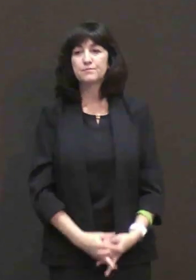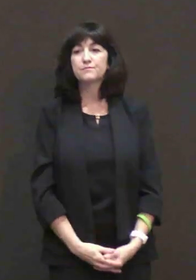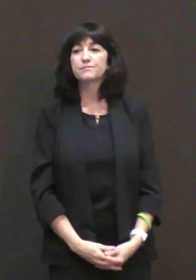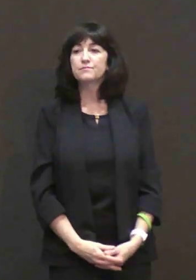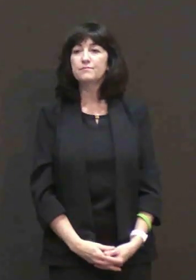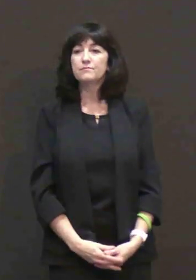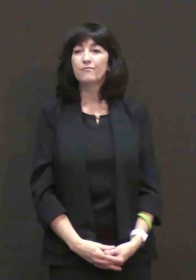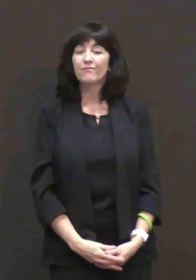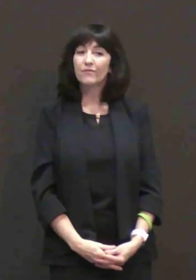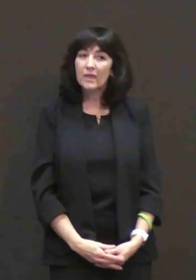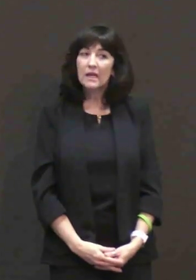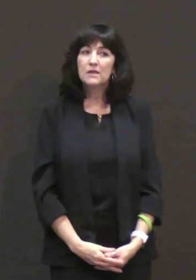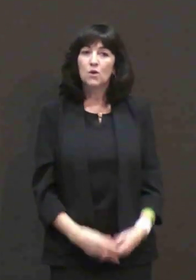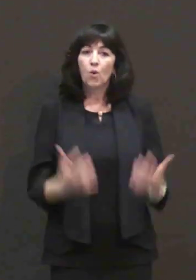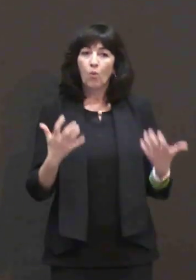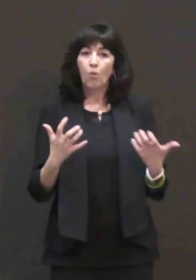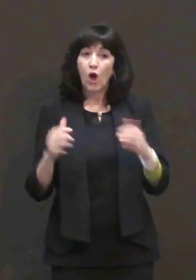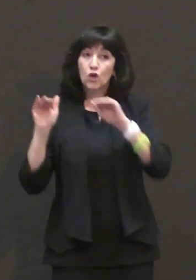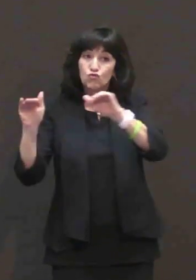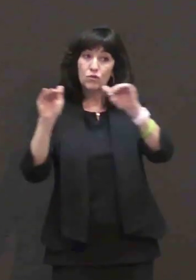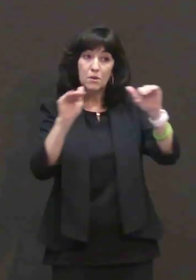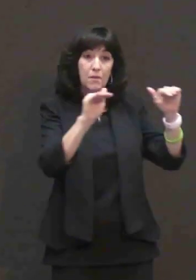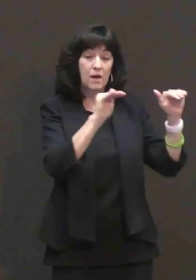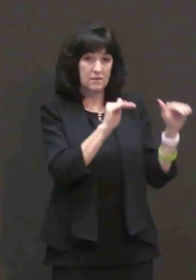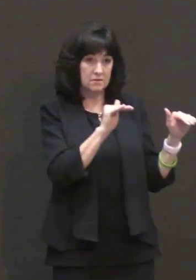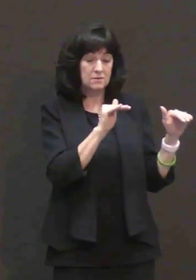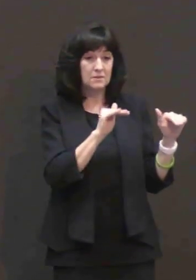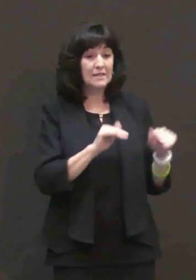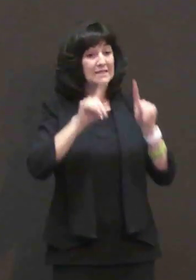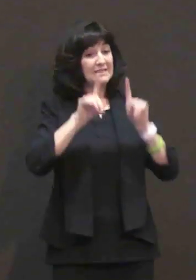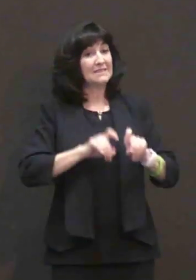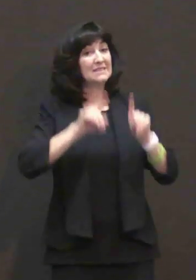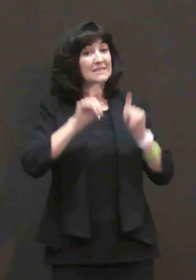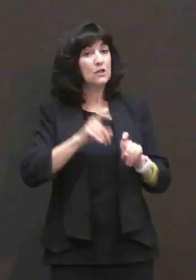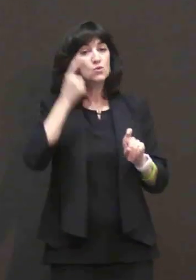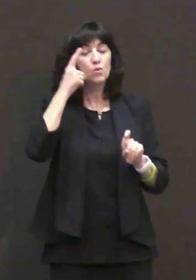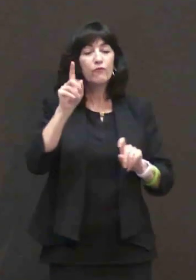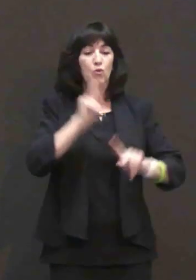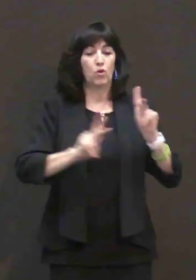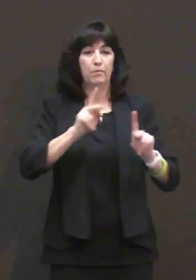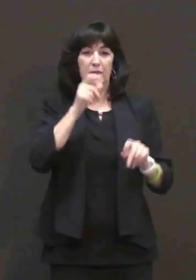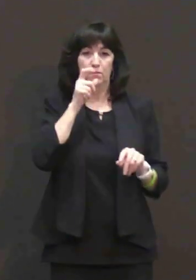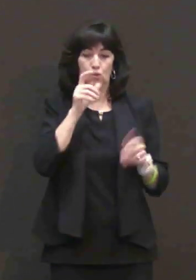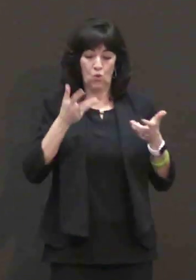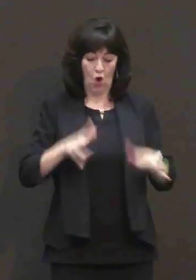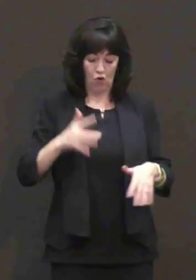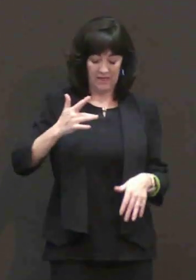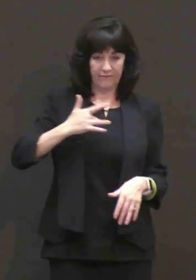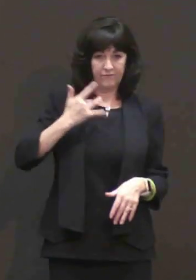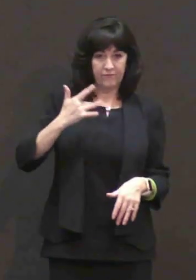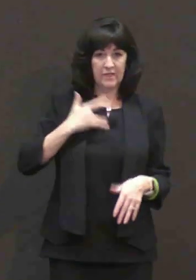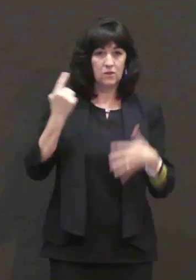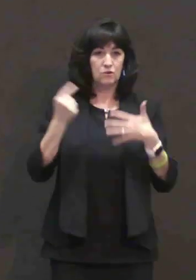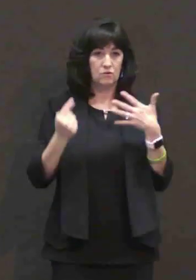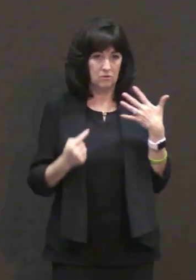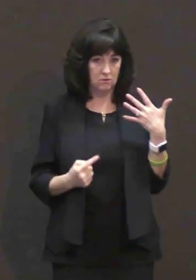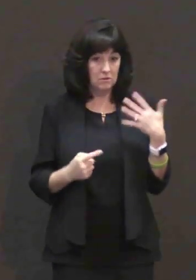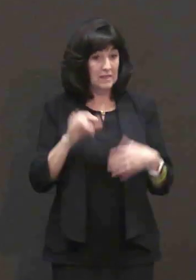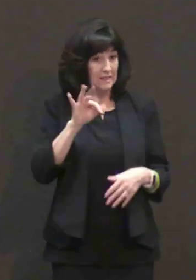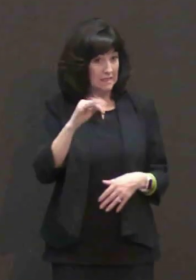As a reminder, though, testing really is intended for those with symptoms. So if you do have symptoms, we ask you to call your primary